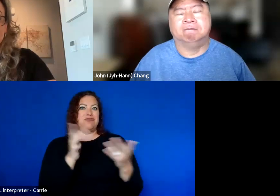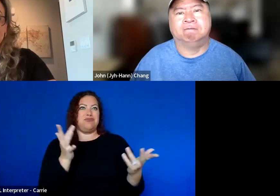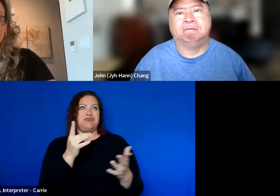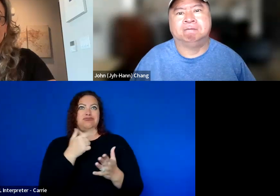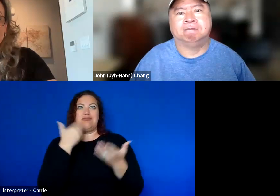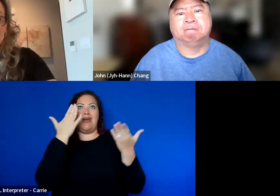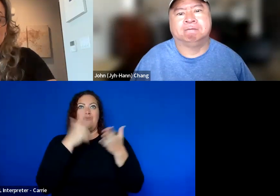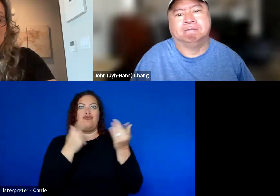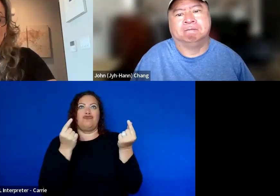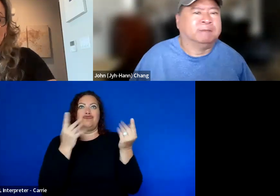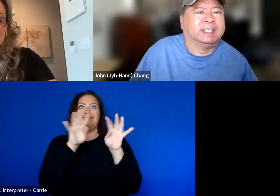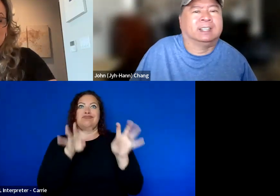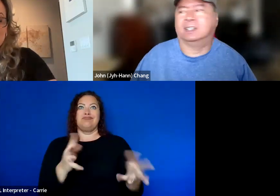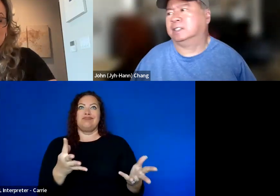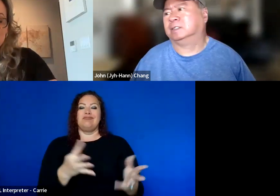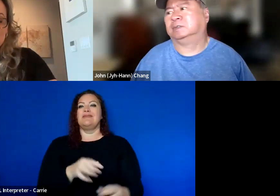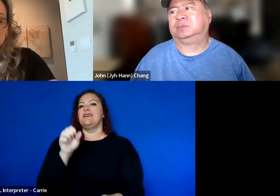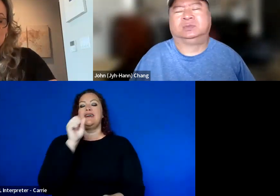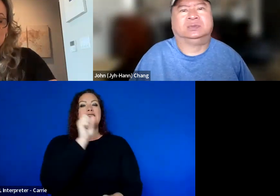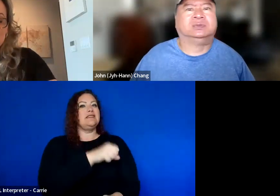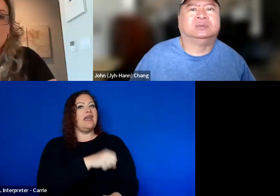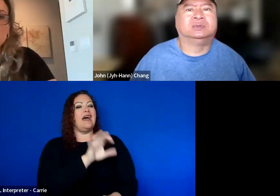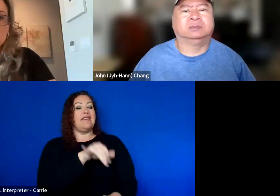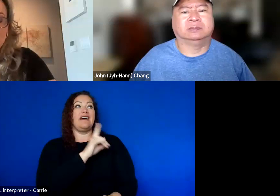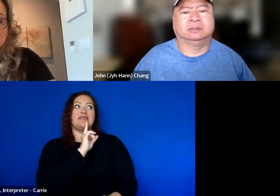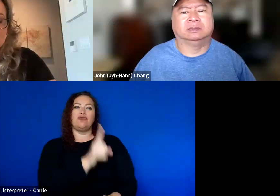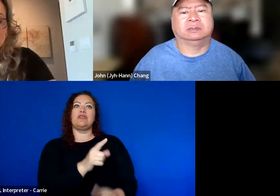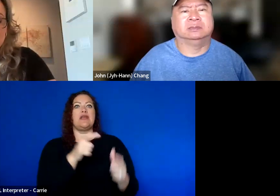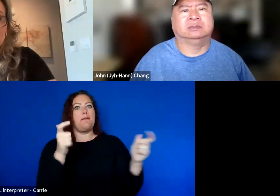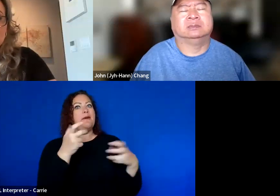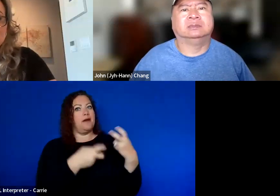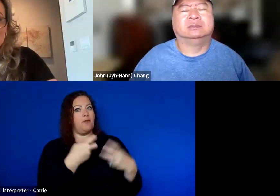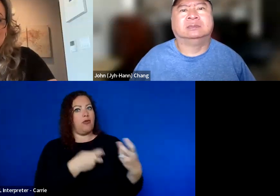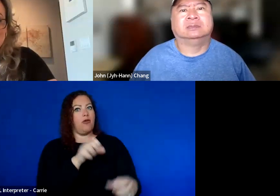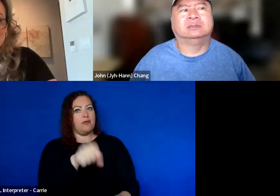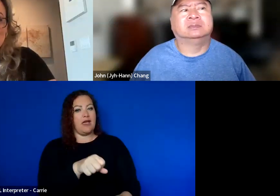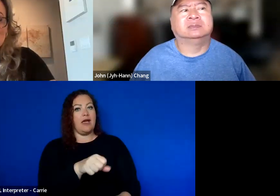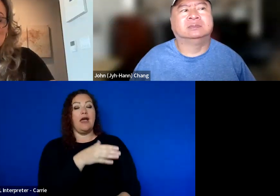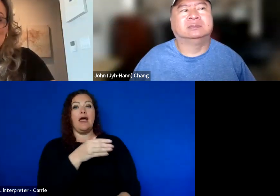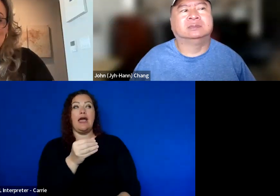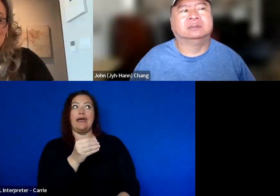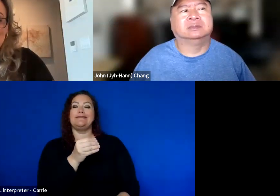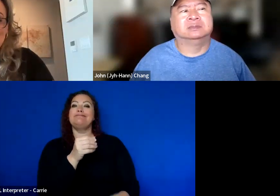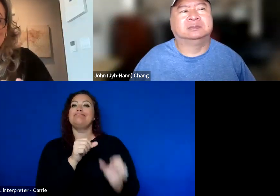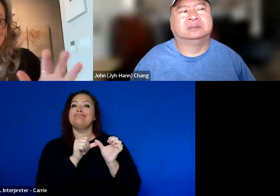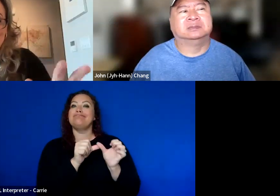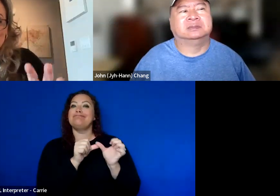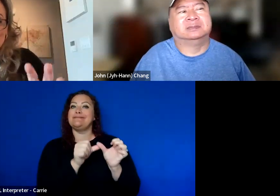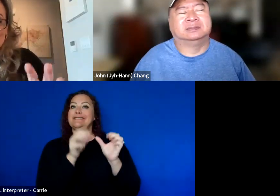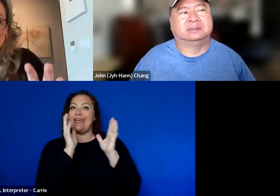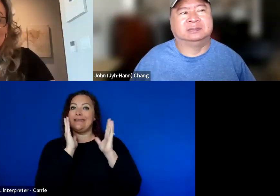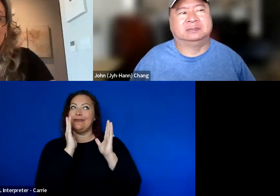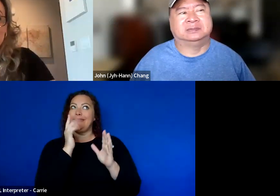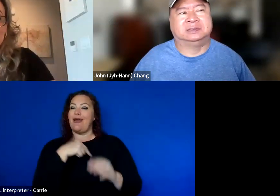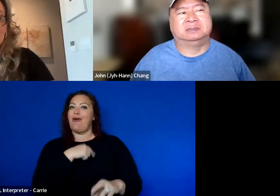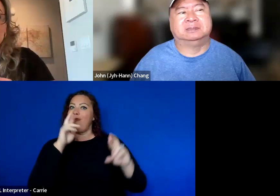do. Yeah, it is a really big problem, and stay tuned because we're hoping to crack the